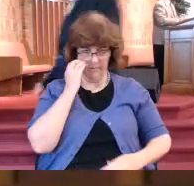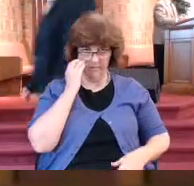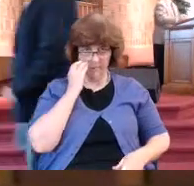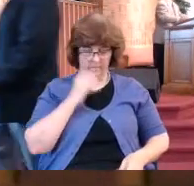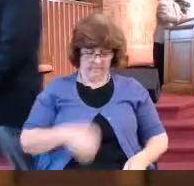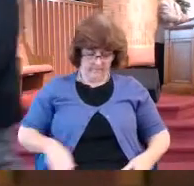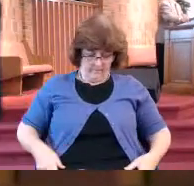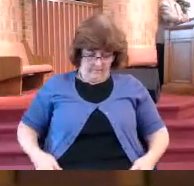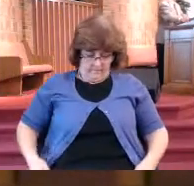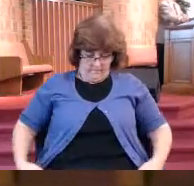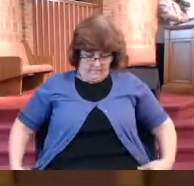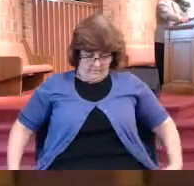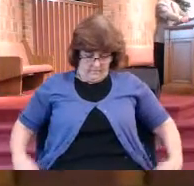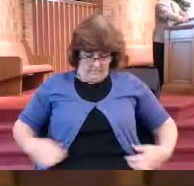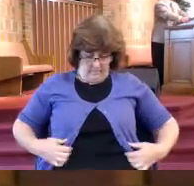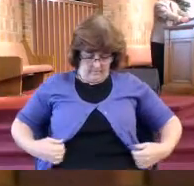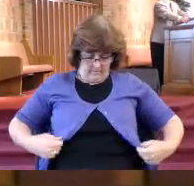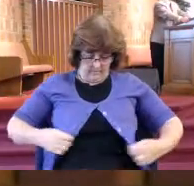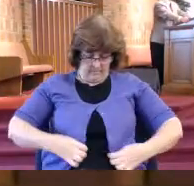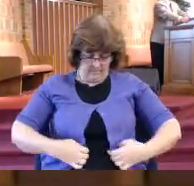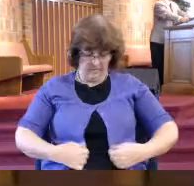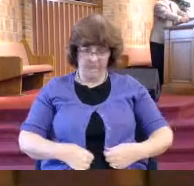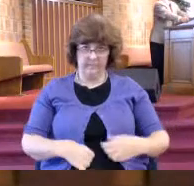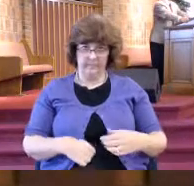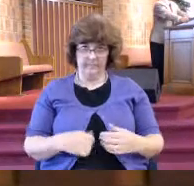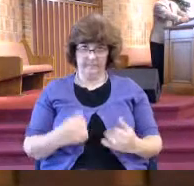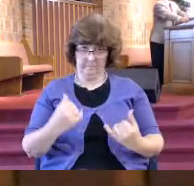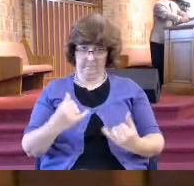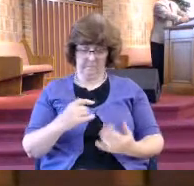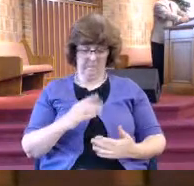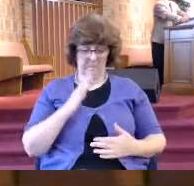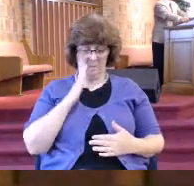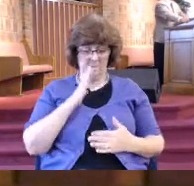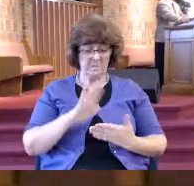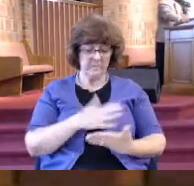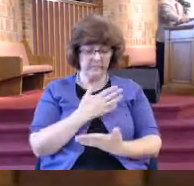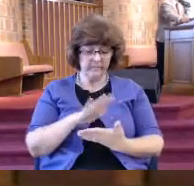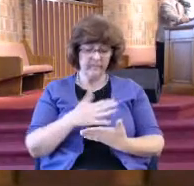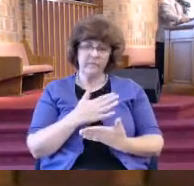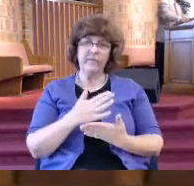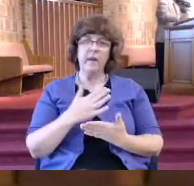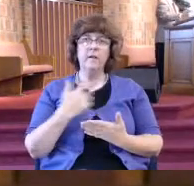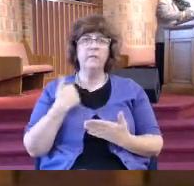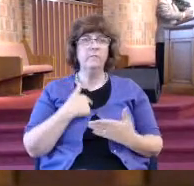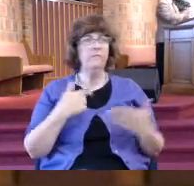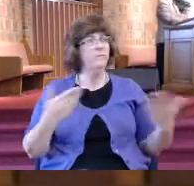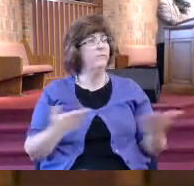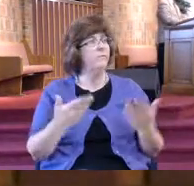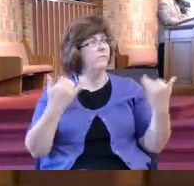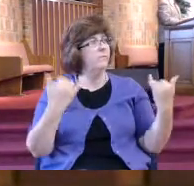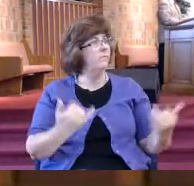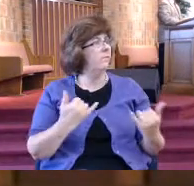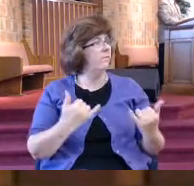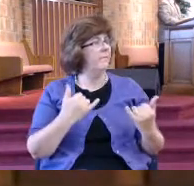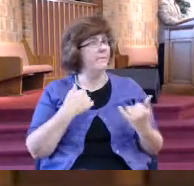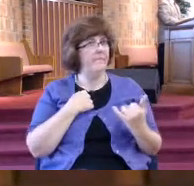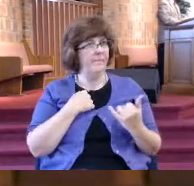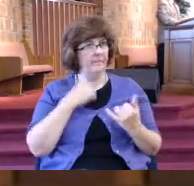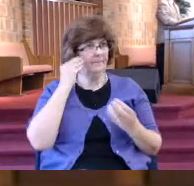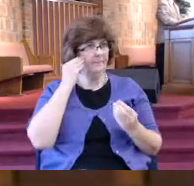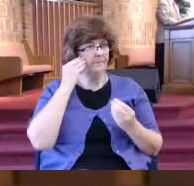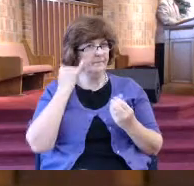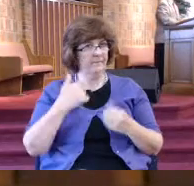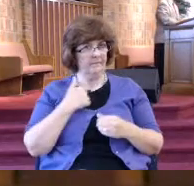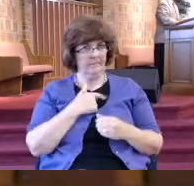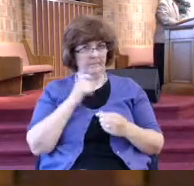Number 400, sing the first stanza only in just a moment. We come together this morning thinking about our opportunity to give back to